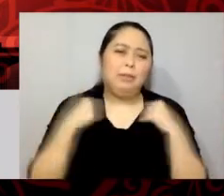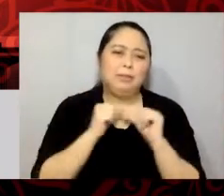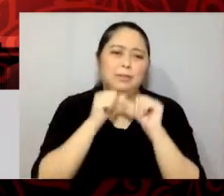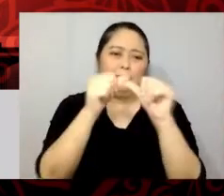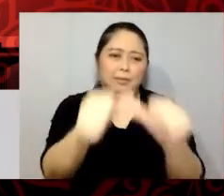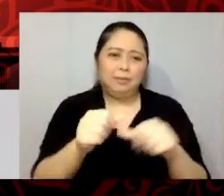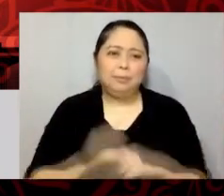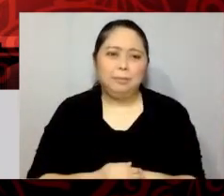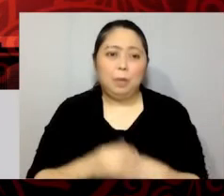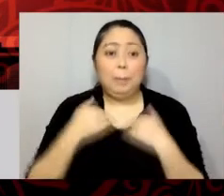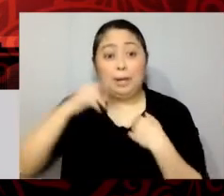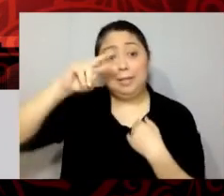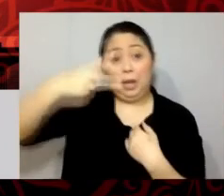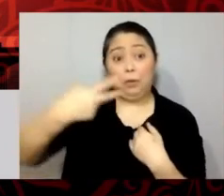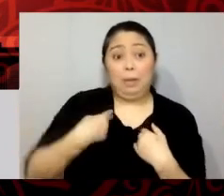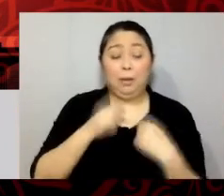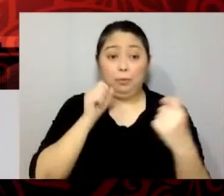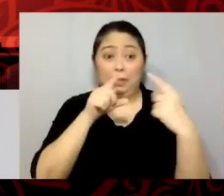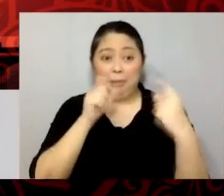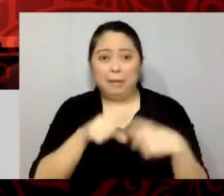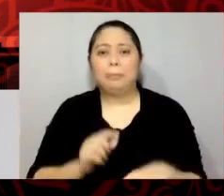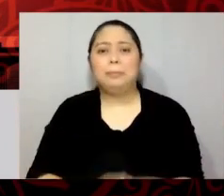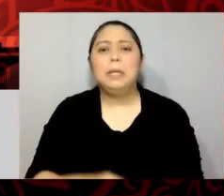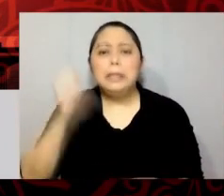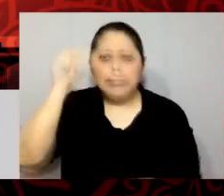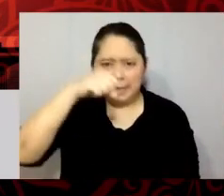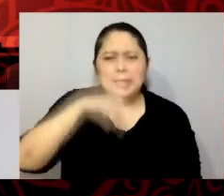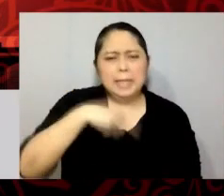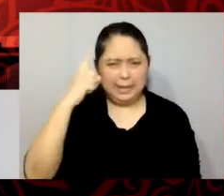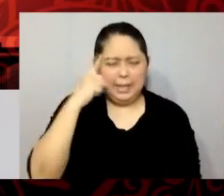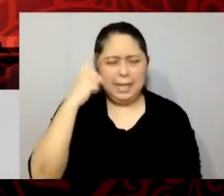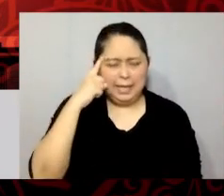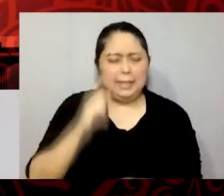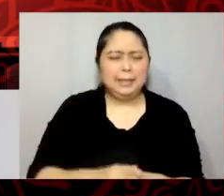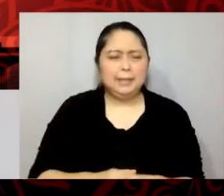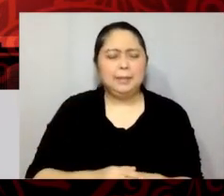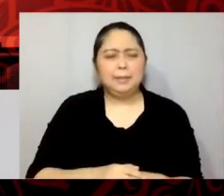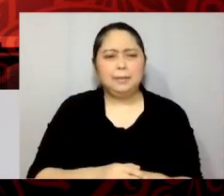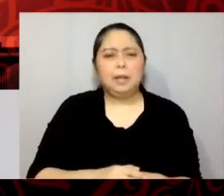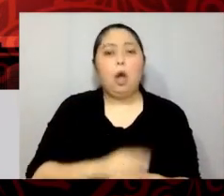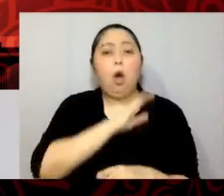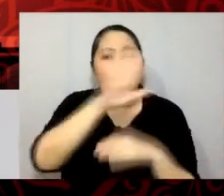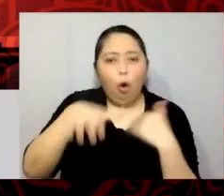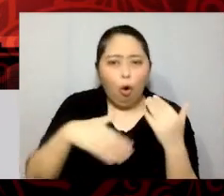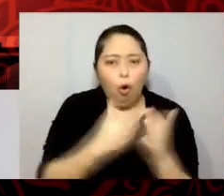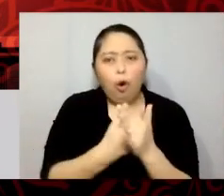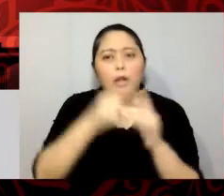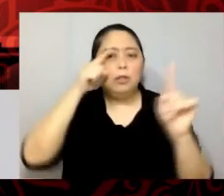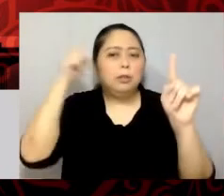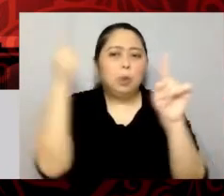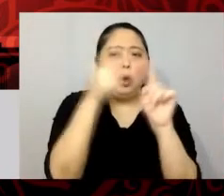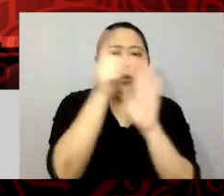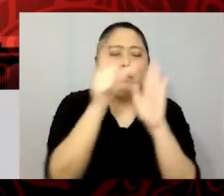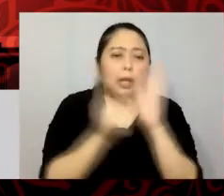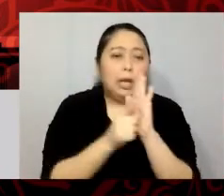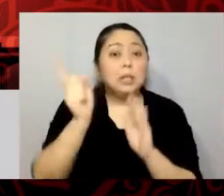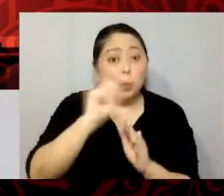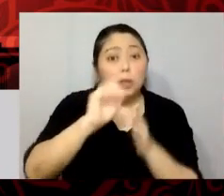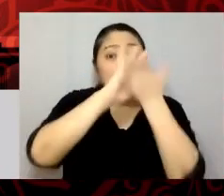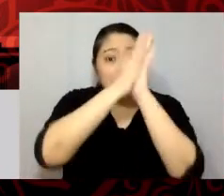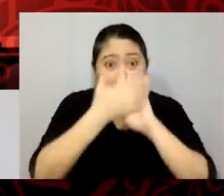That's what he said. For Delicious says, yes, it does. It's the ultimate goal of all laws, peace, and